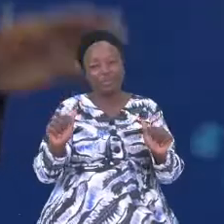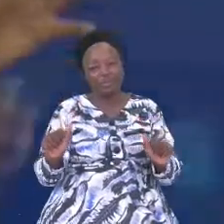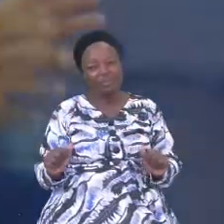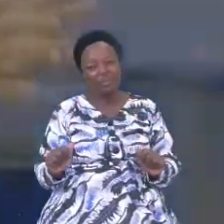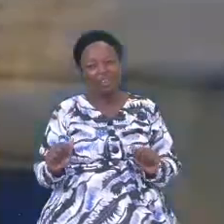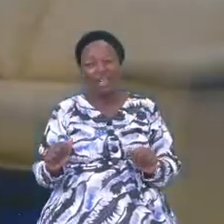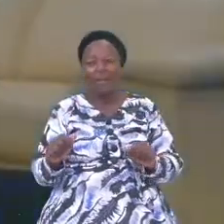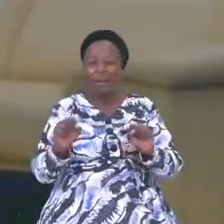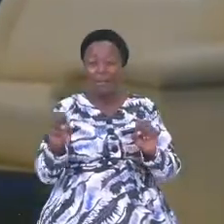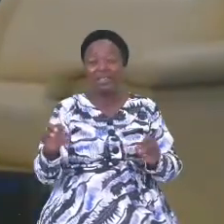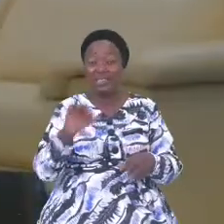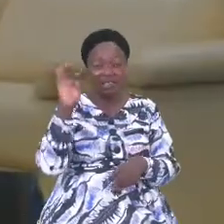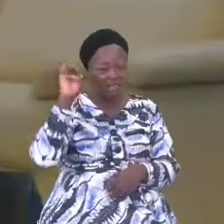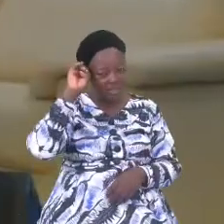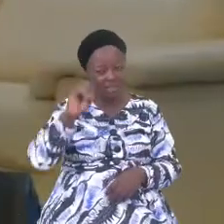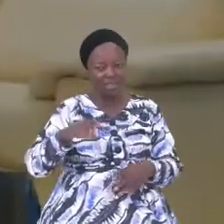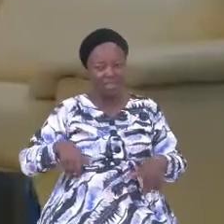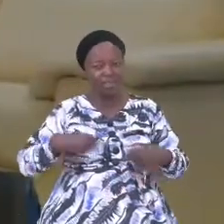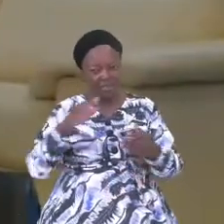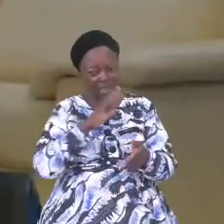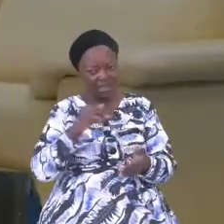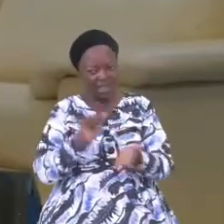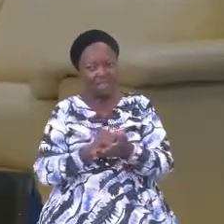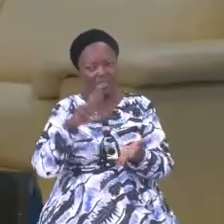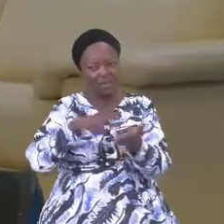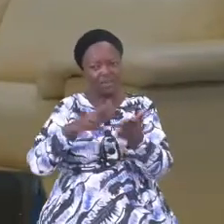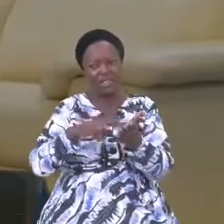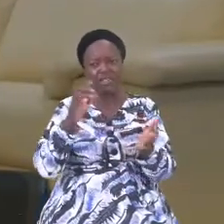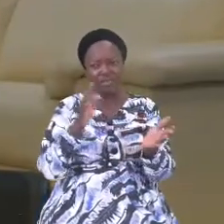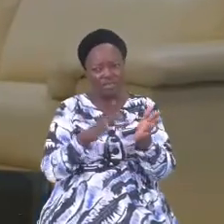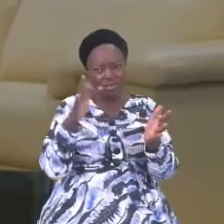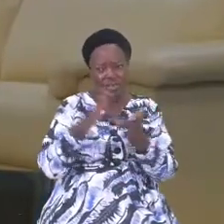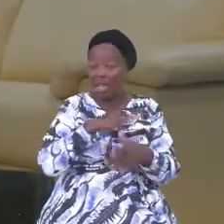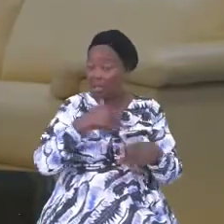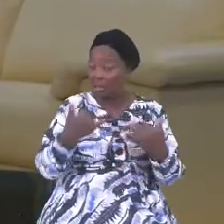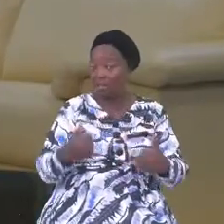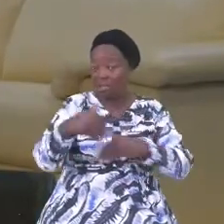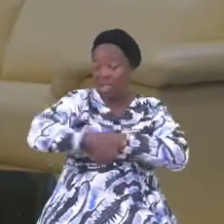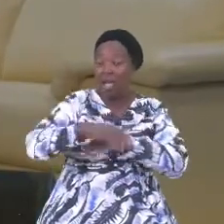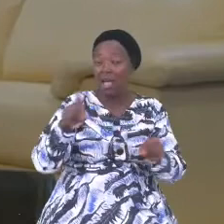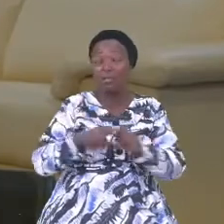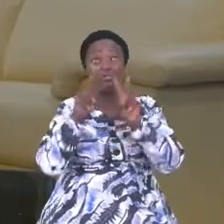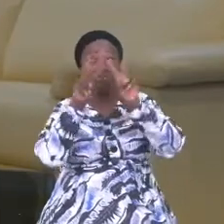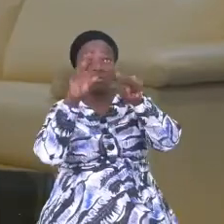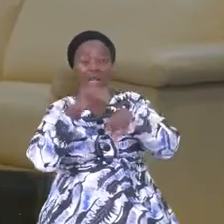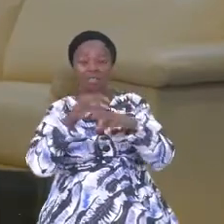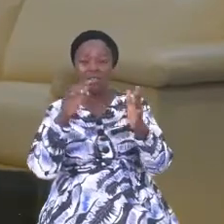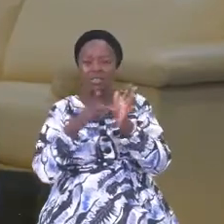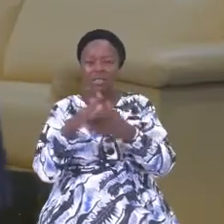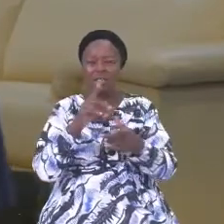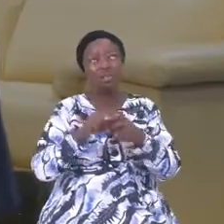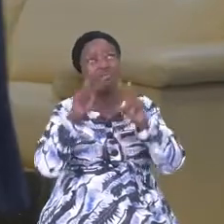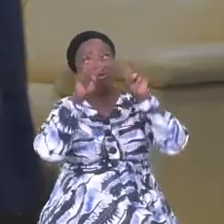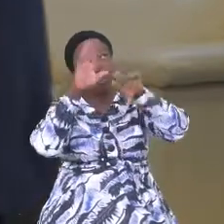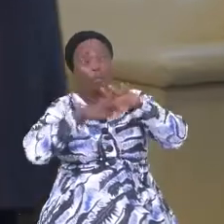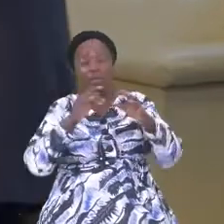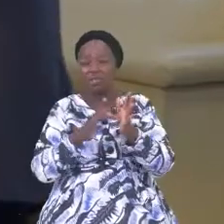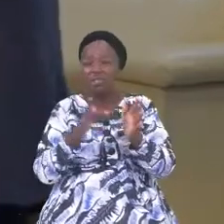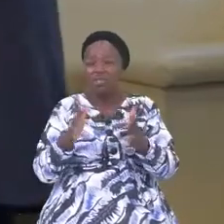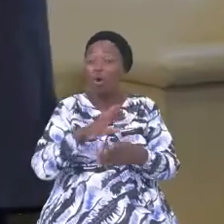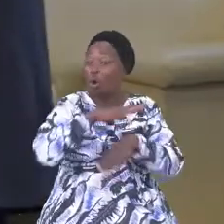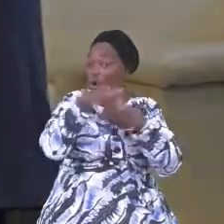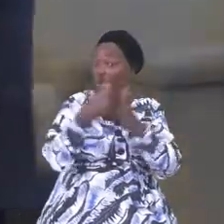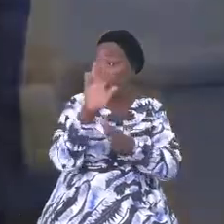That's representing Jesus. And tonight, as you look at Jesus and look upon Jesus, all